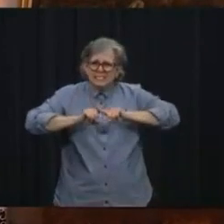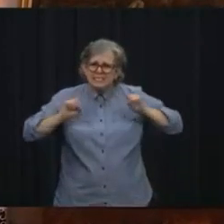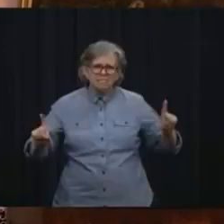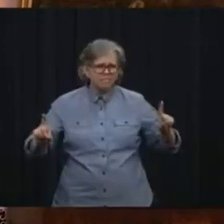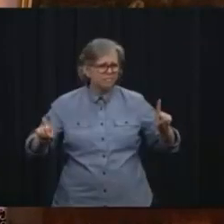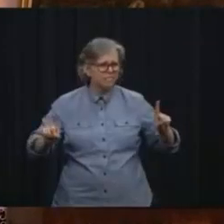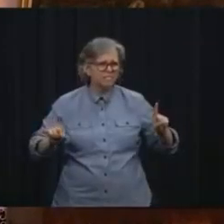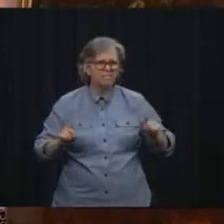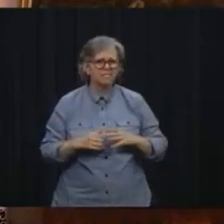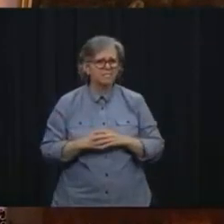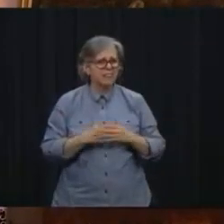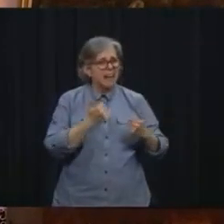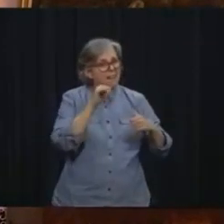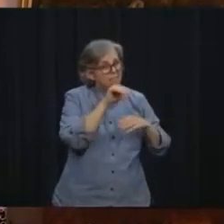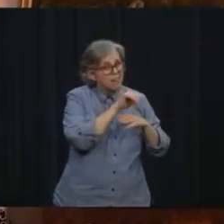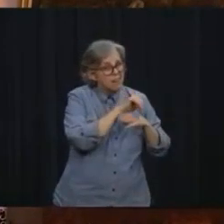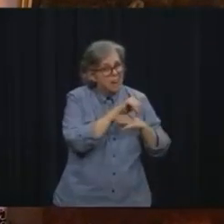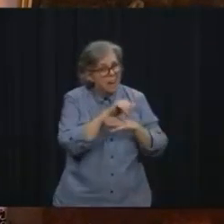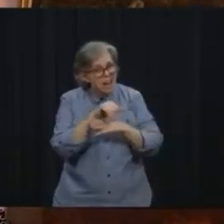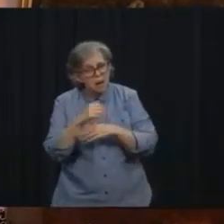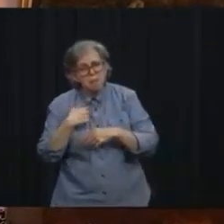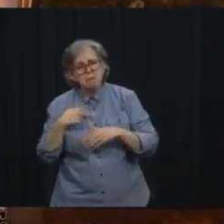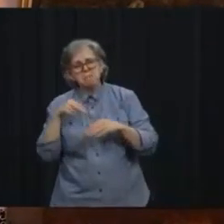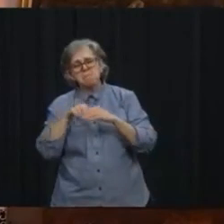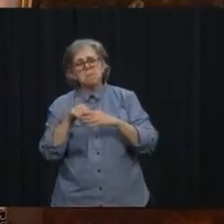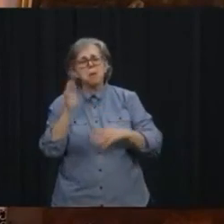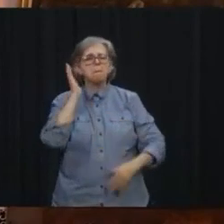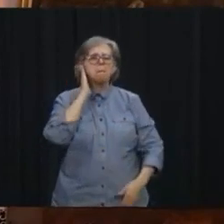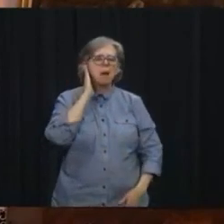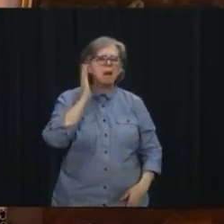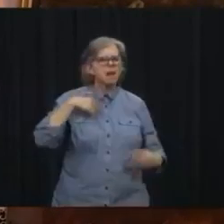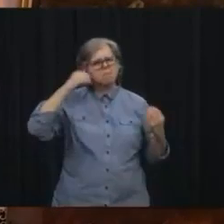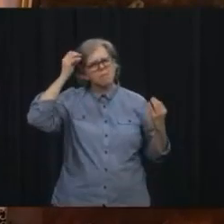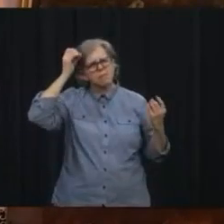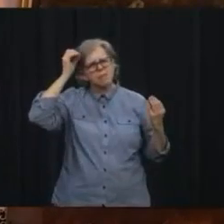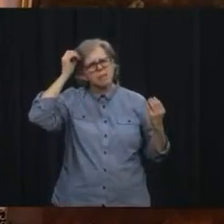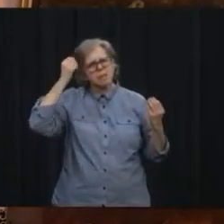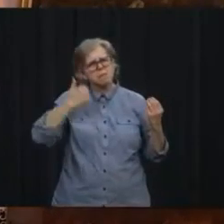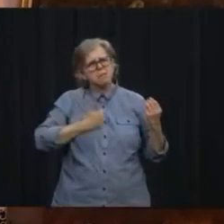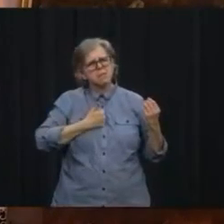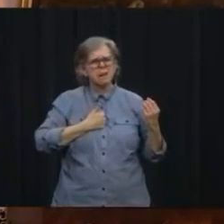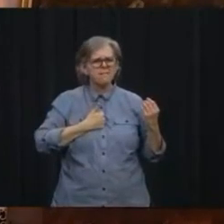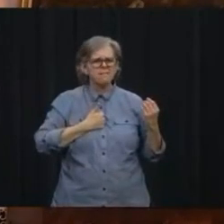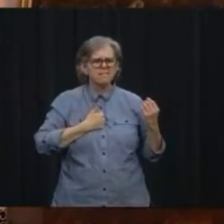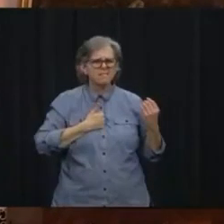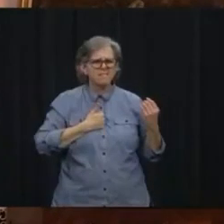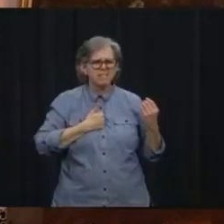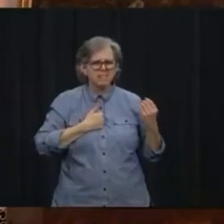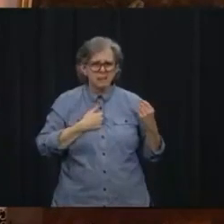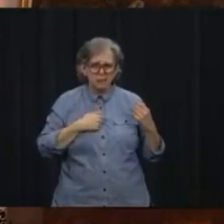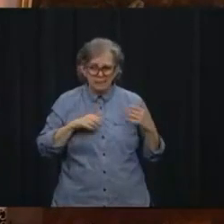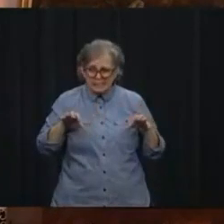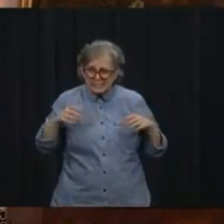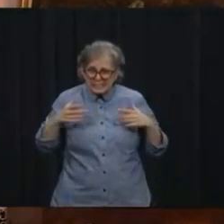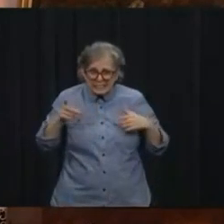were, sort of looked like a regular Saturday morning. We can't have any more regular Saturday mornings for a